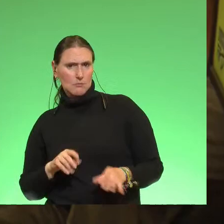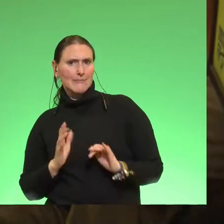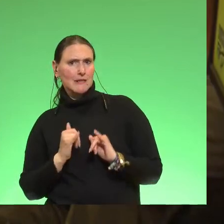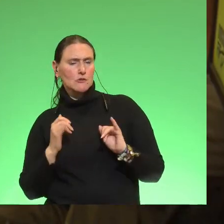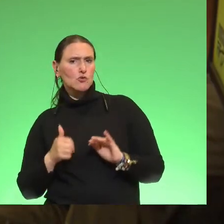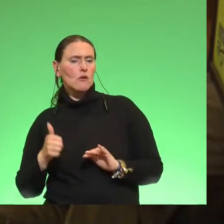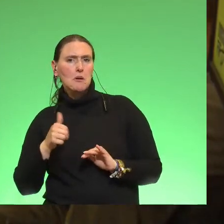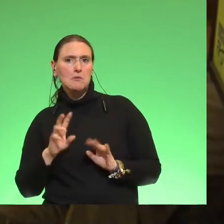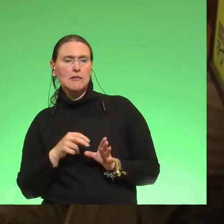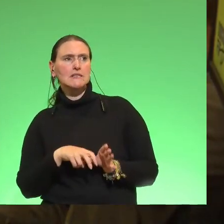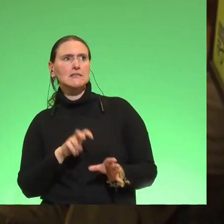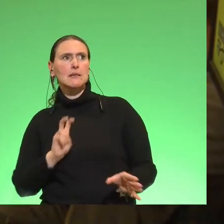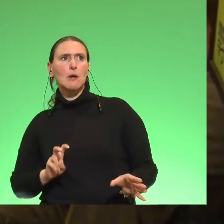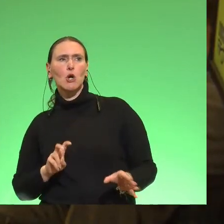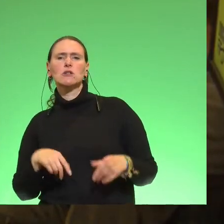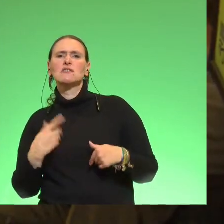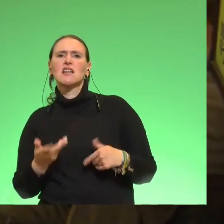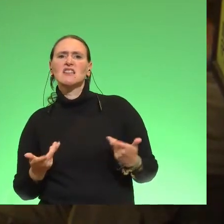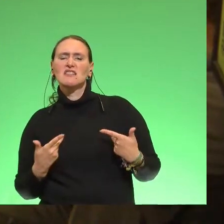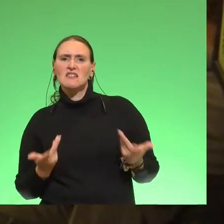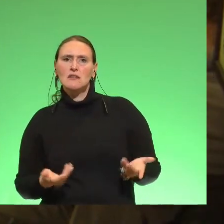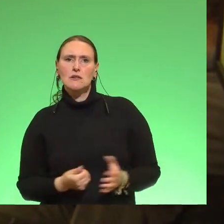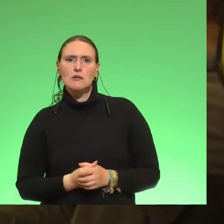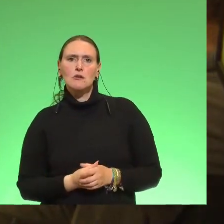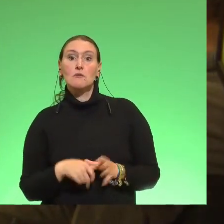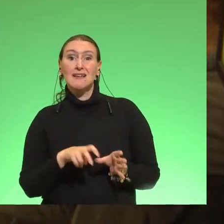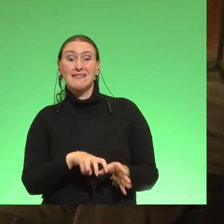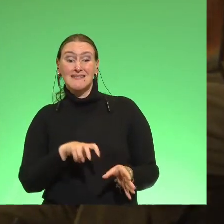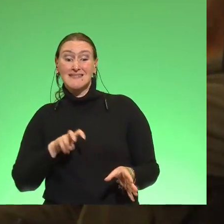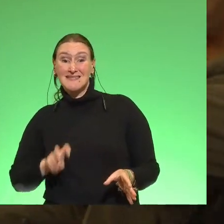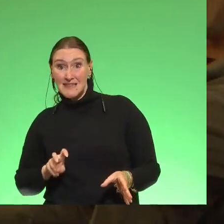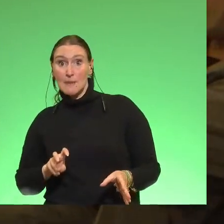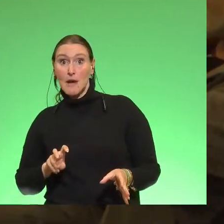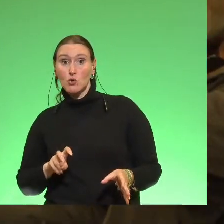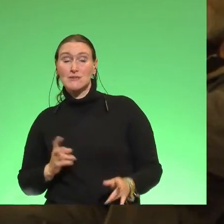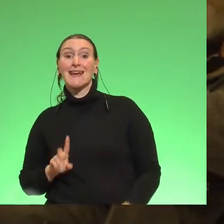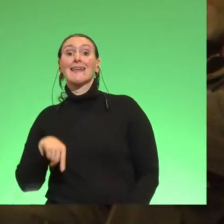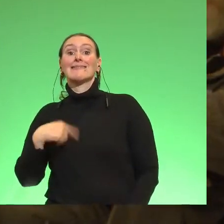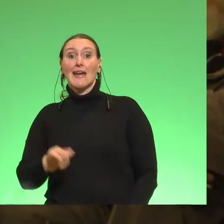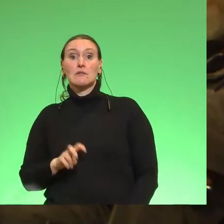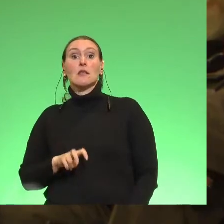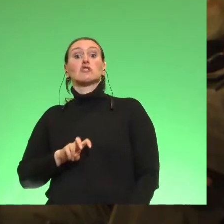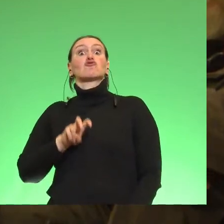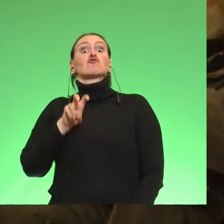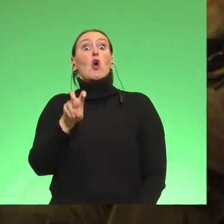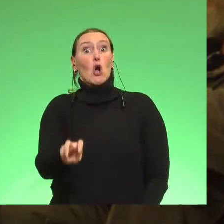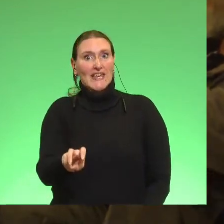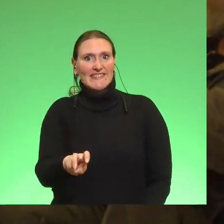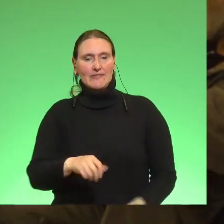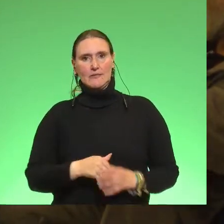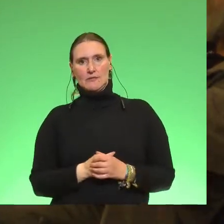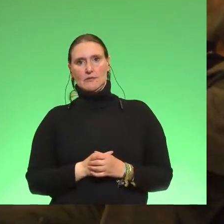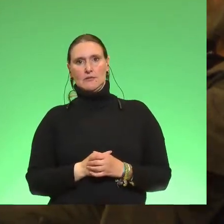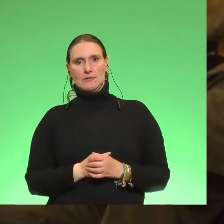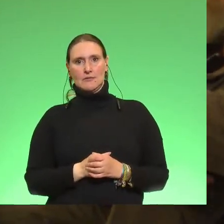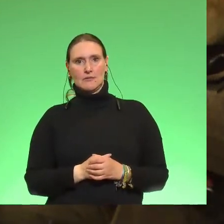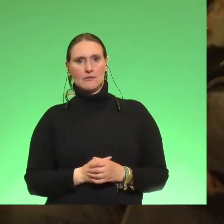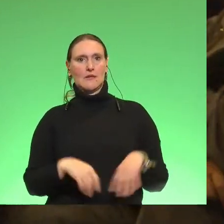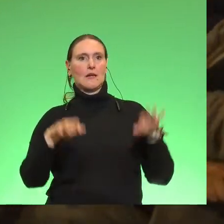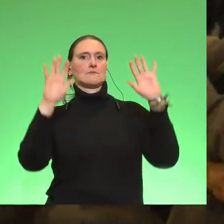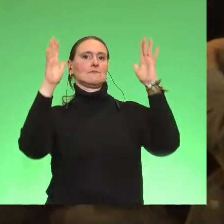me, my future Step thinking out is and like, join. huh? Step out and join. Okay,